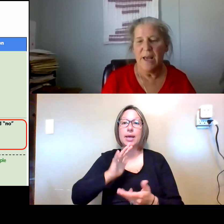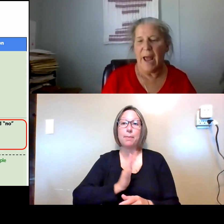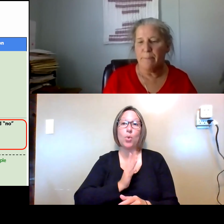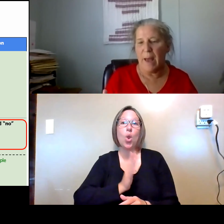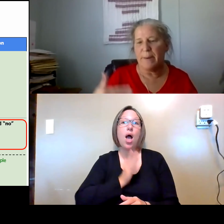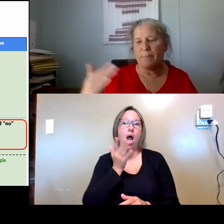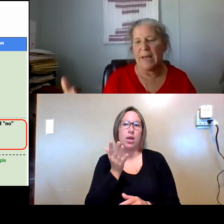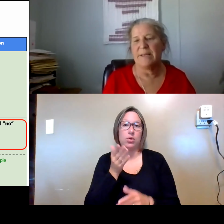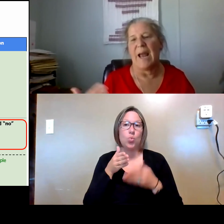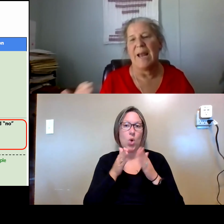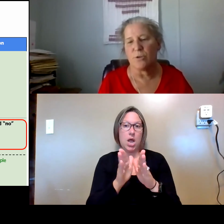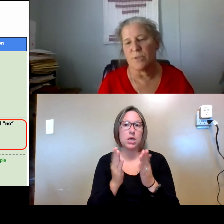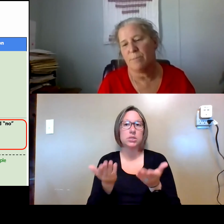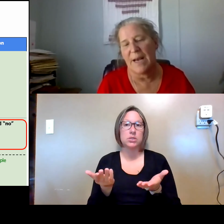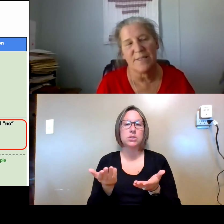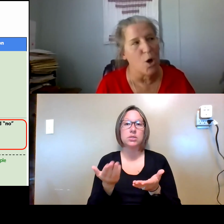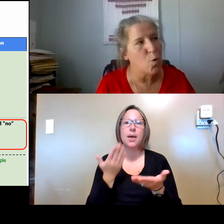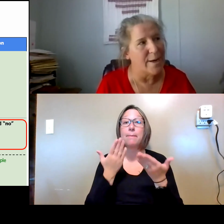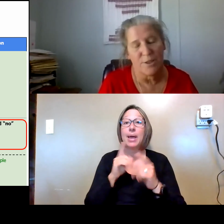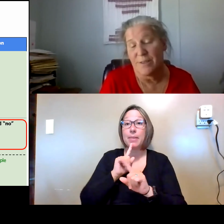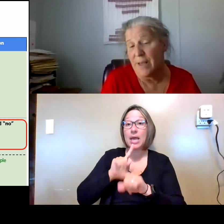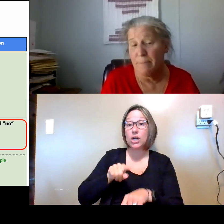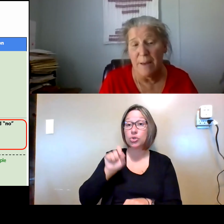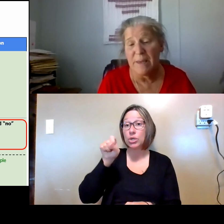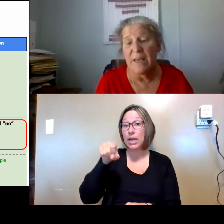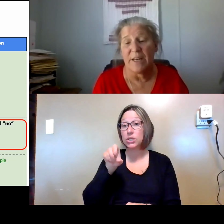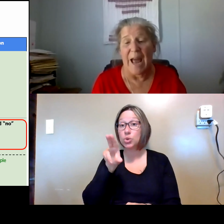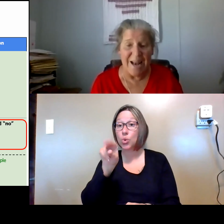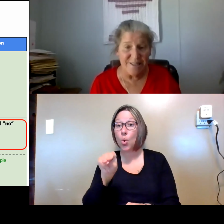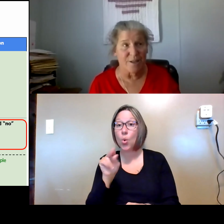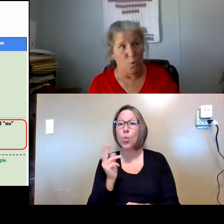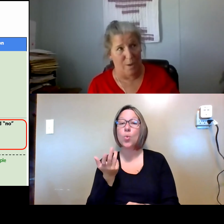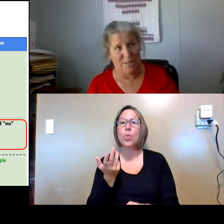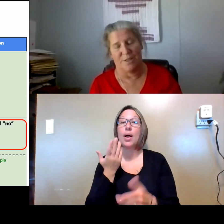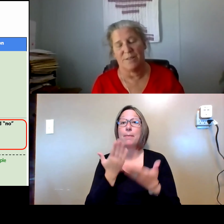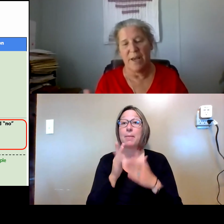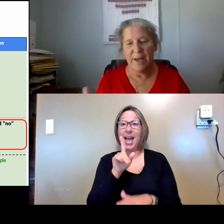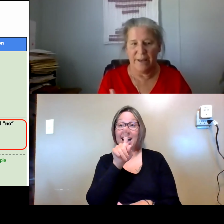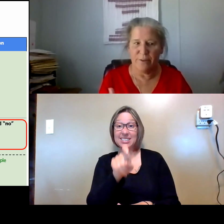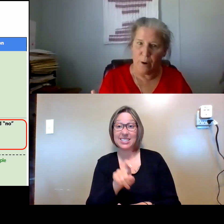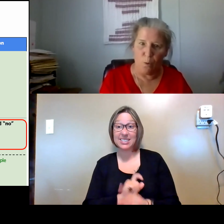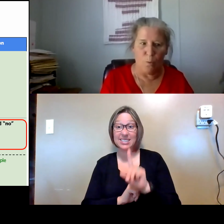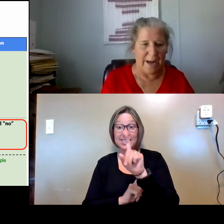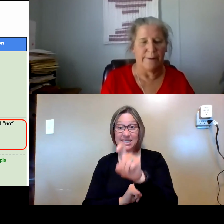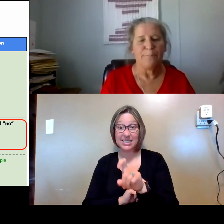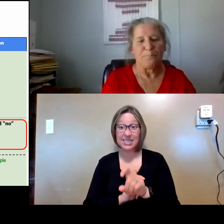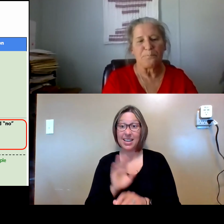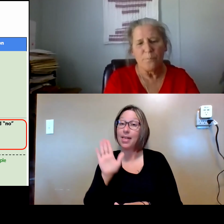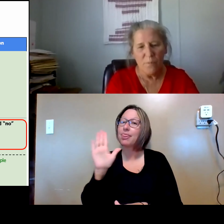things, and maybe begin to answer some yes/no questions, and maybe even ask questions in their own